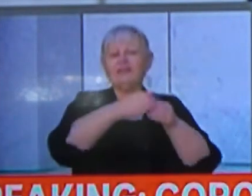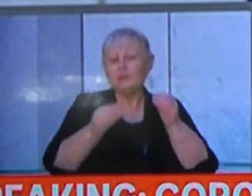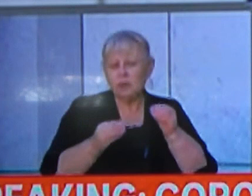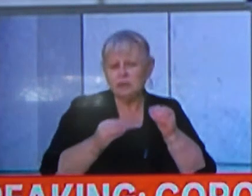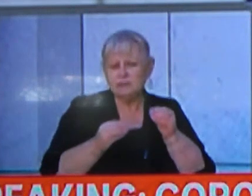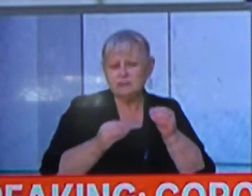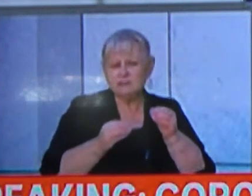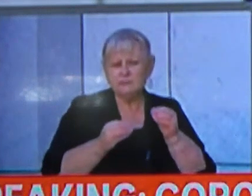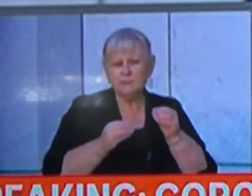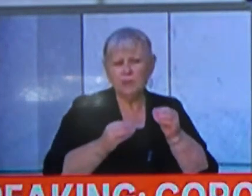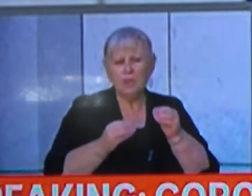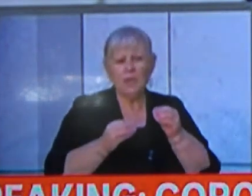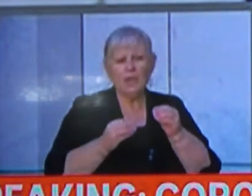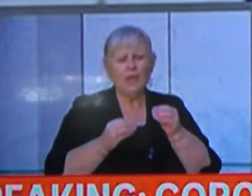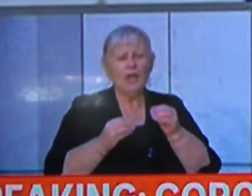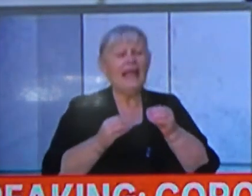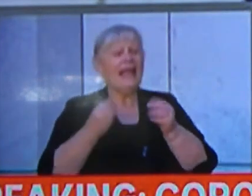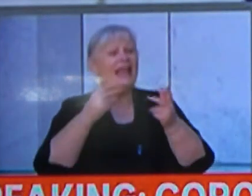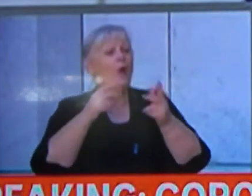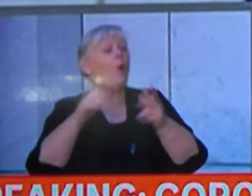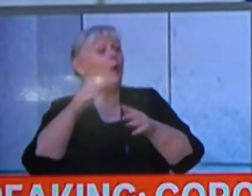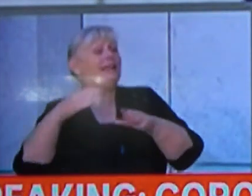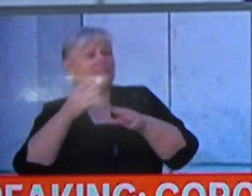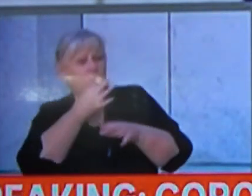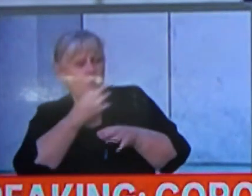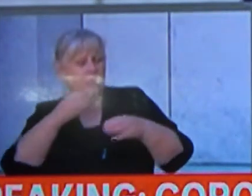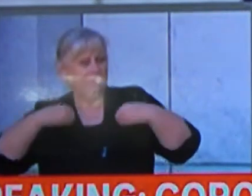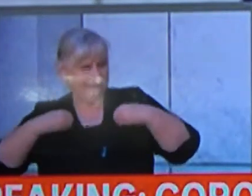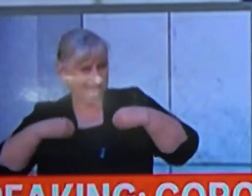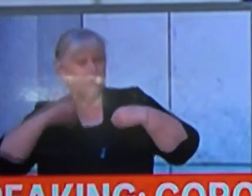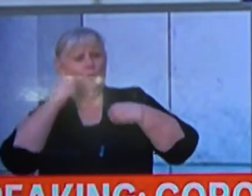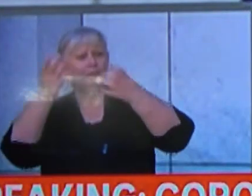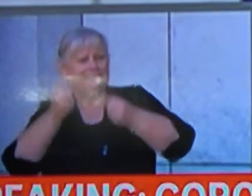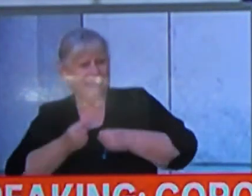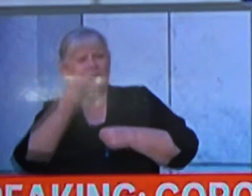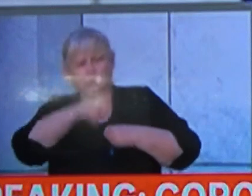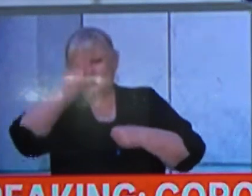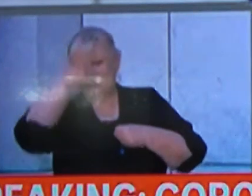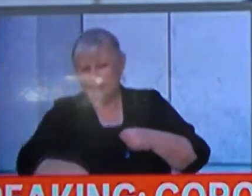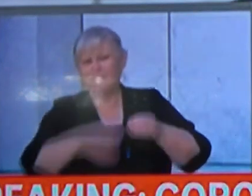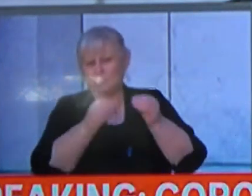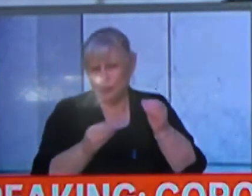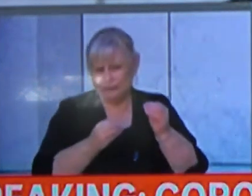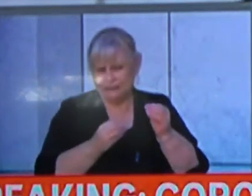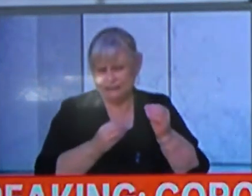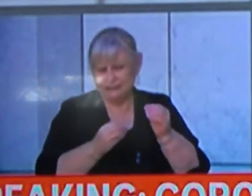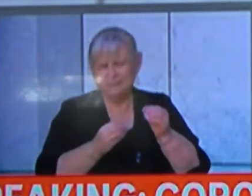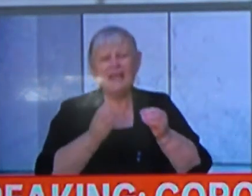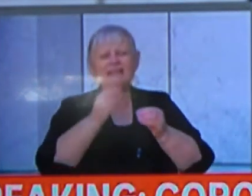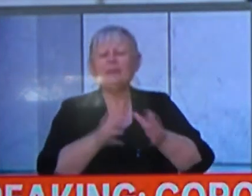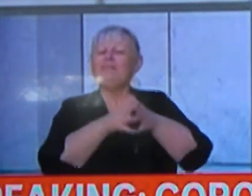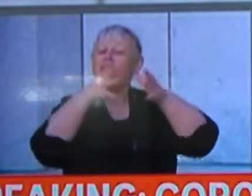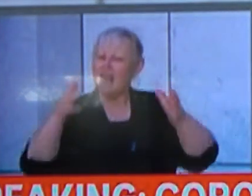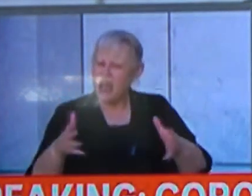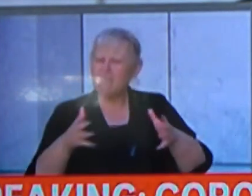$20,000. All employing small businesses will receive at least $20,000, and some of the